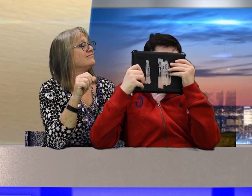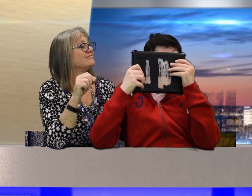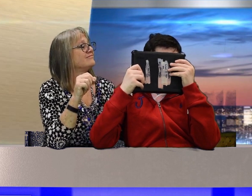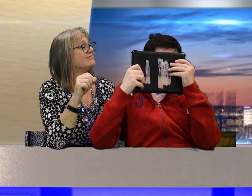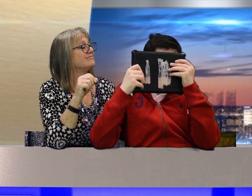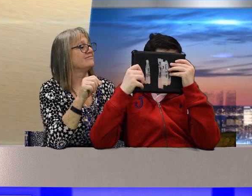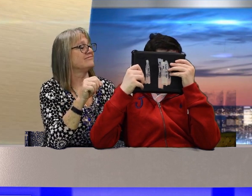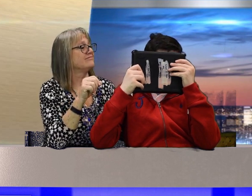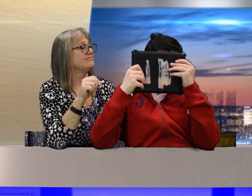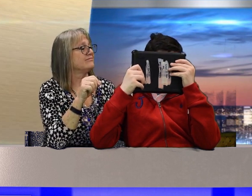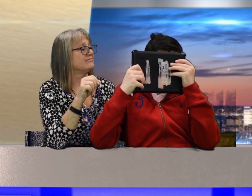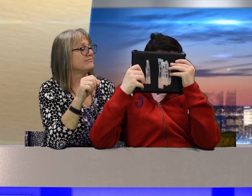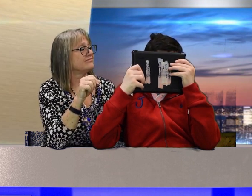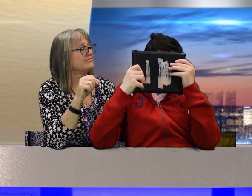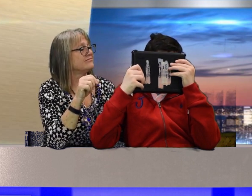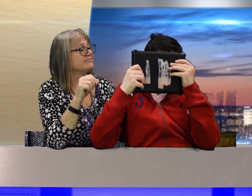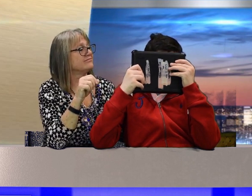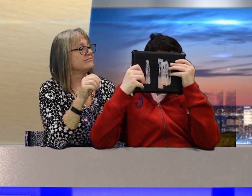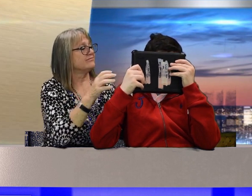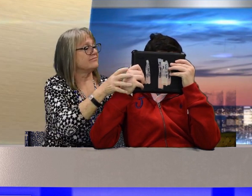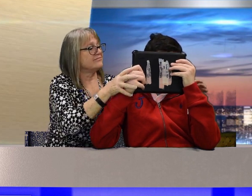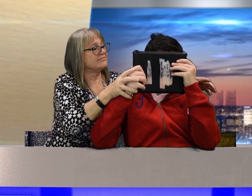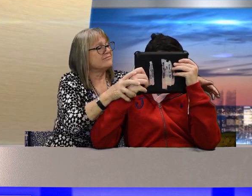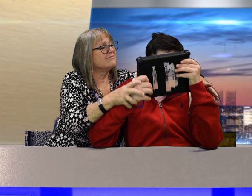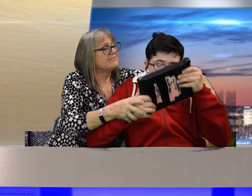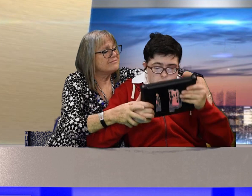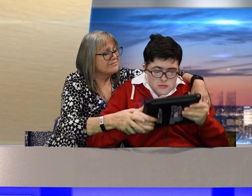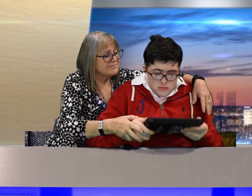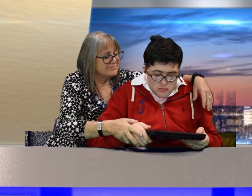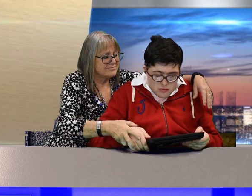Today is Thursday, October 24th, 2019.